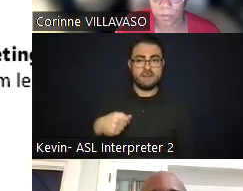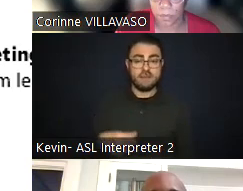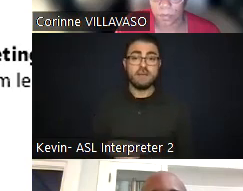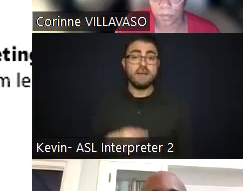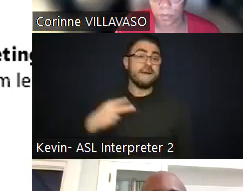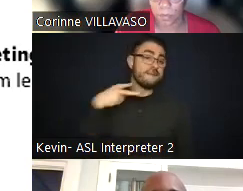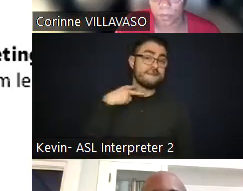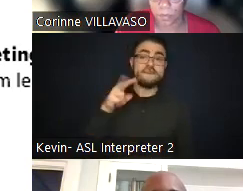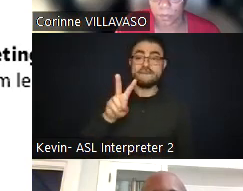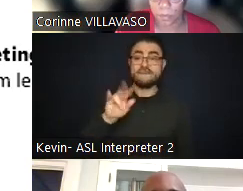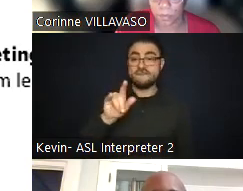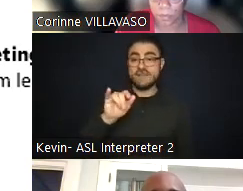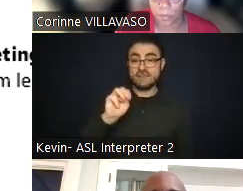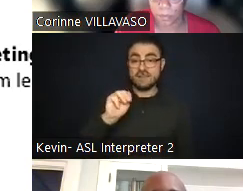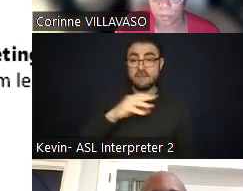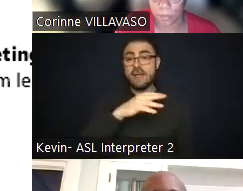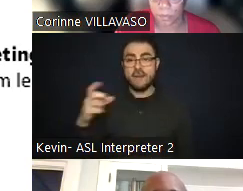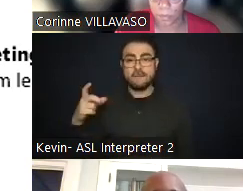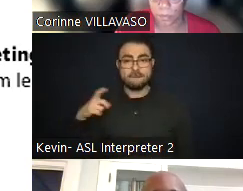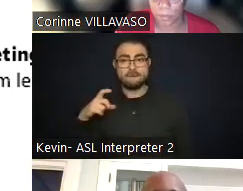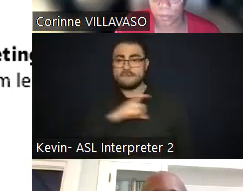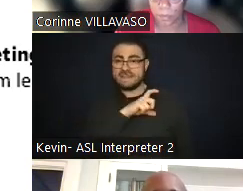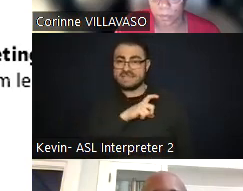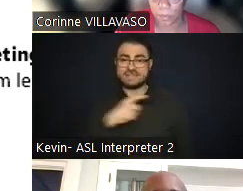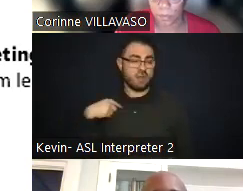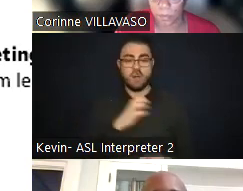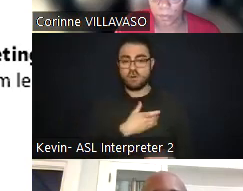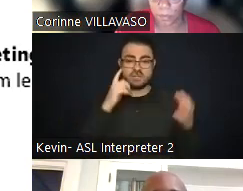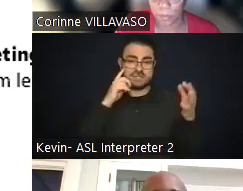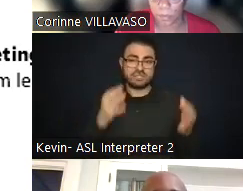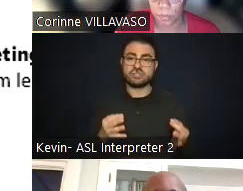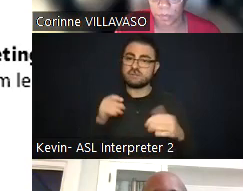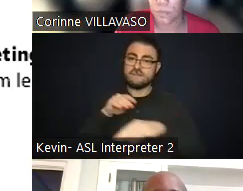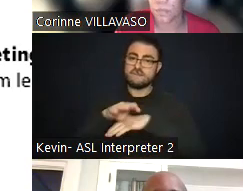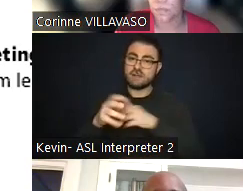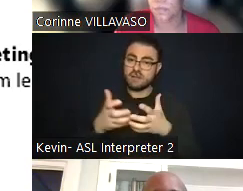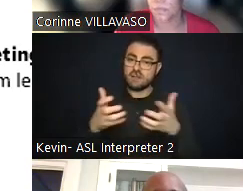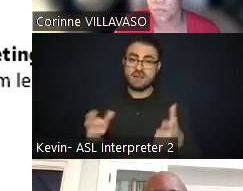the police and everything else. If you don't treat it seriously,